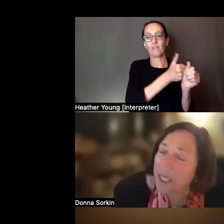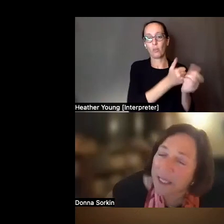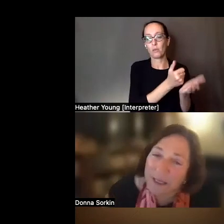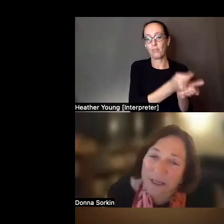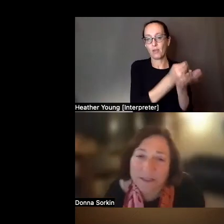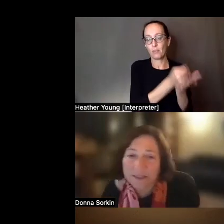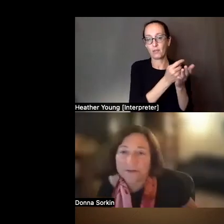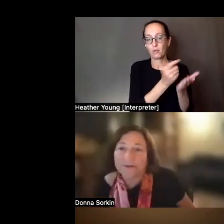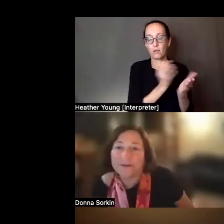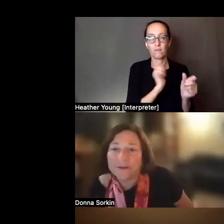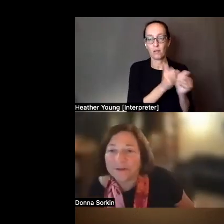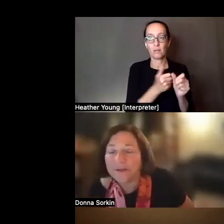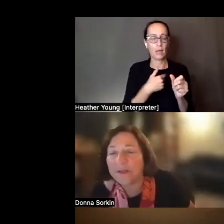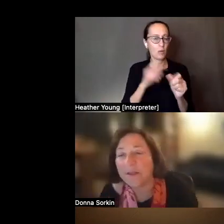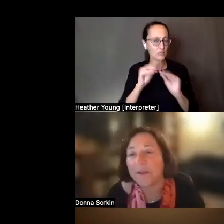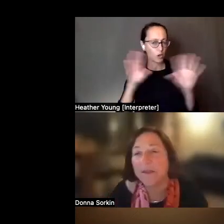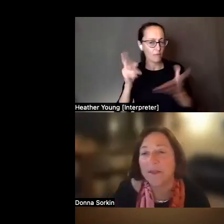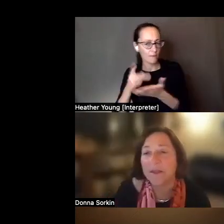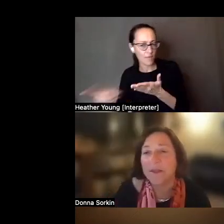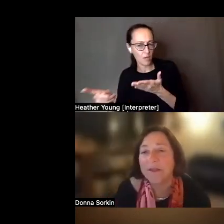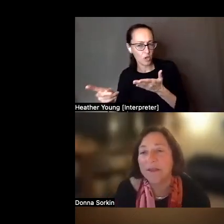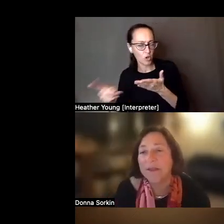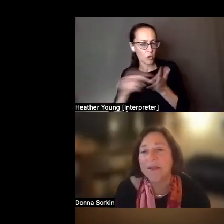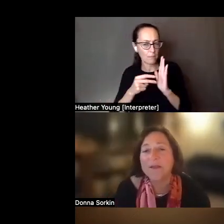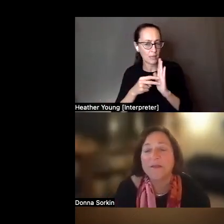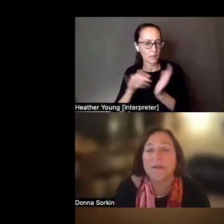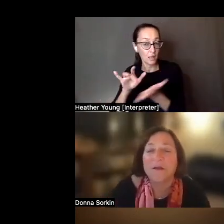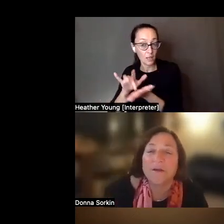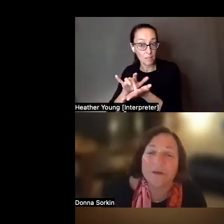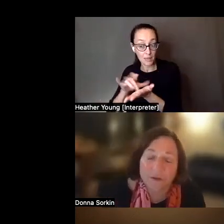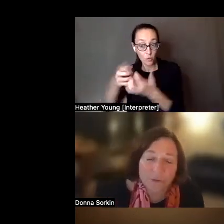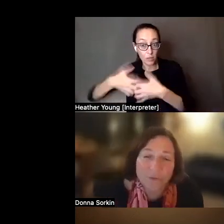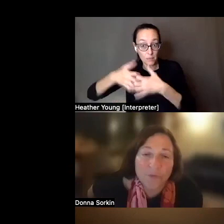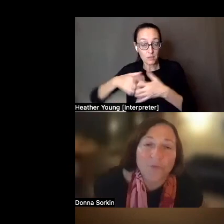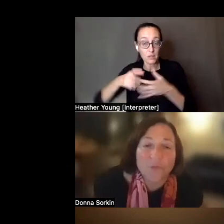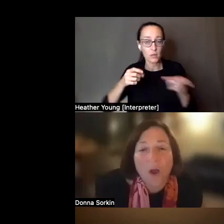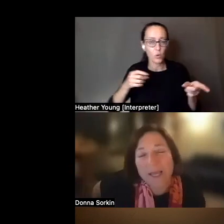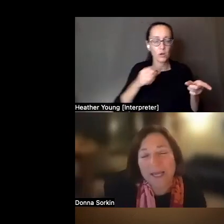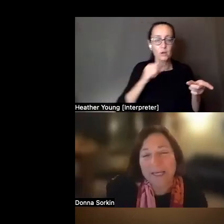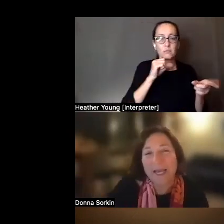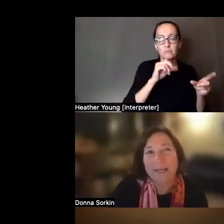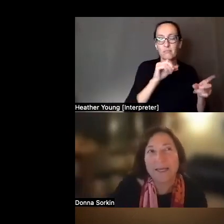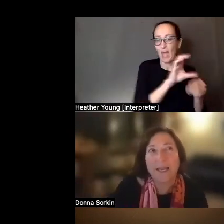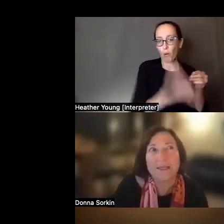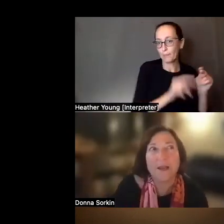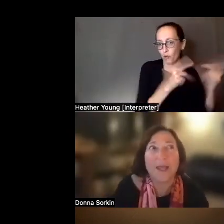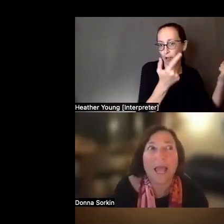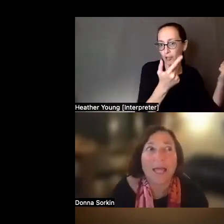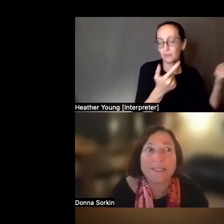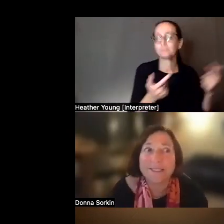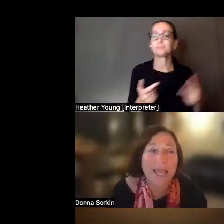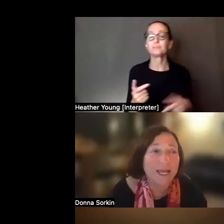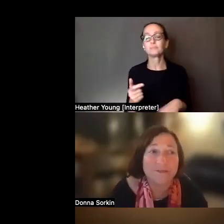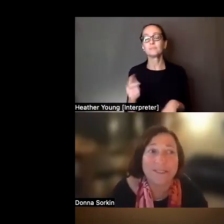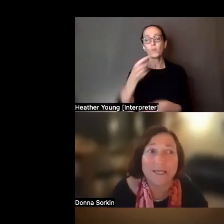that the failure was from that medical aspect and not good outcomes. Right. And I